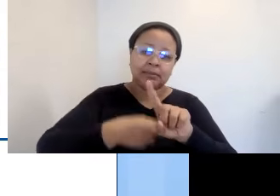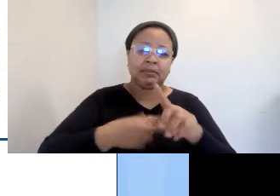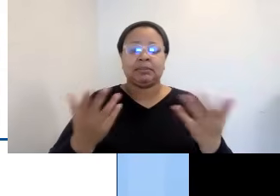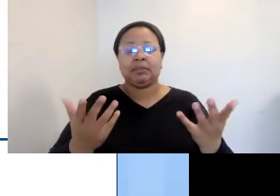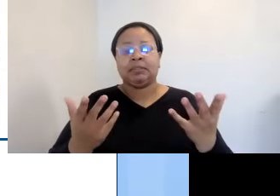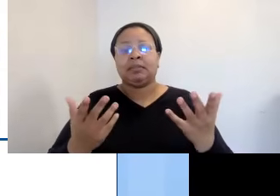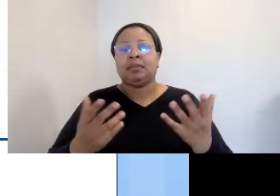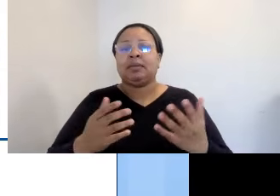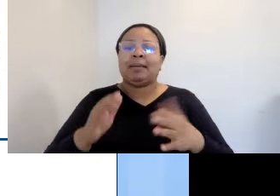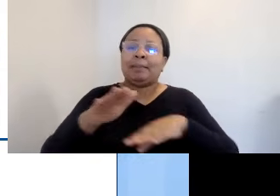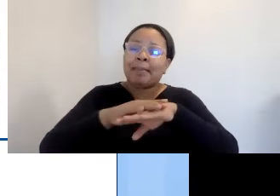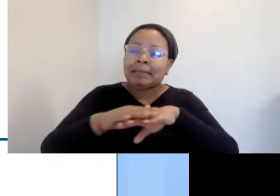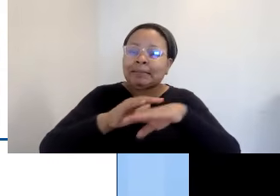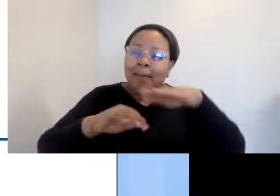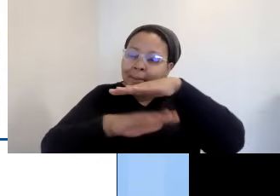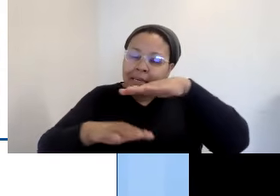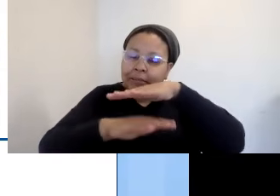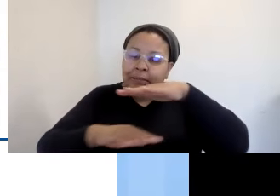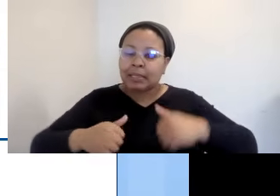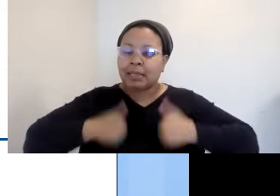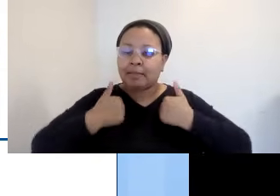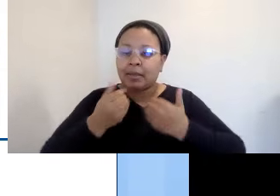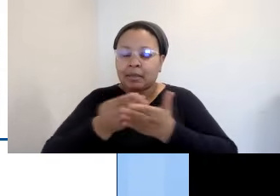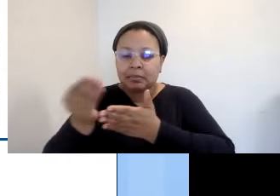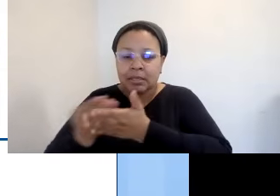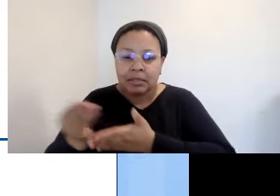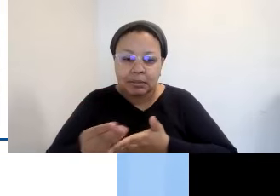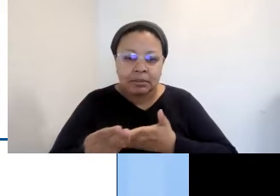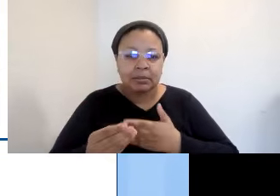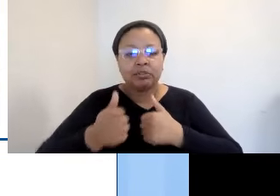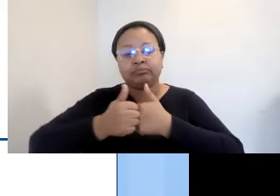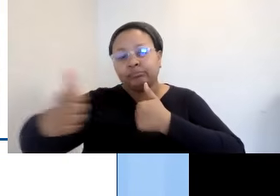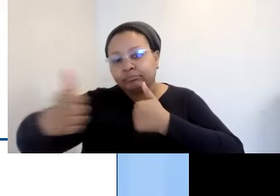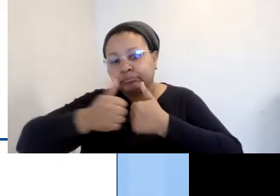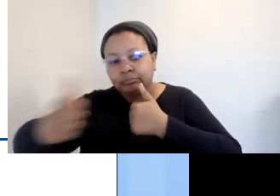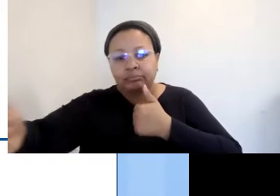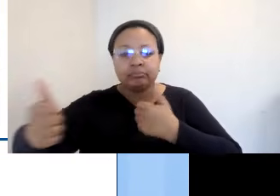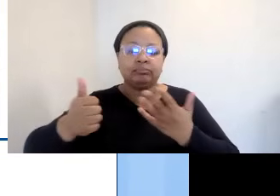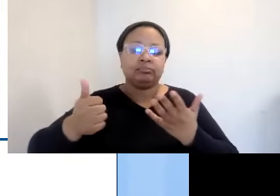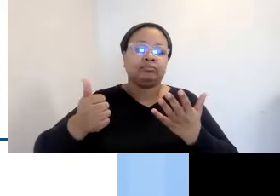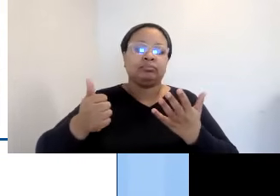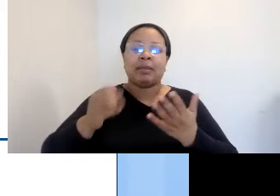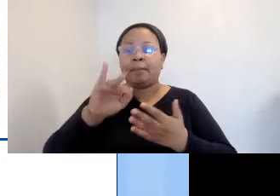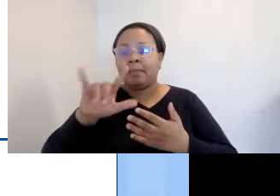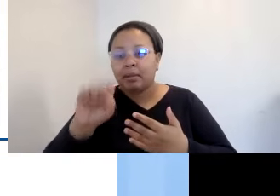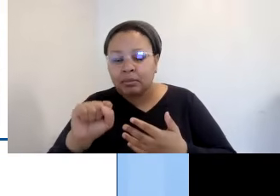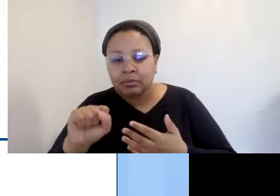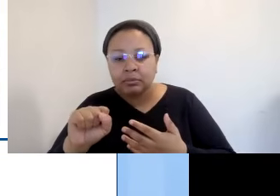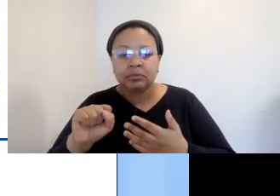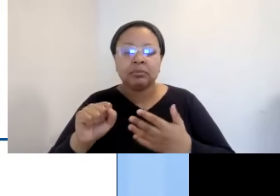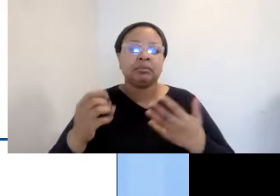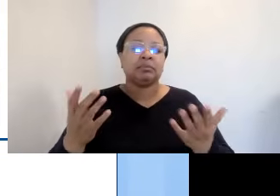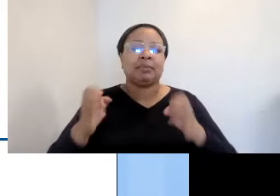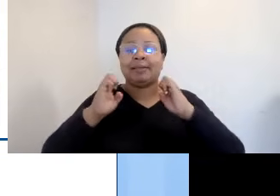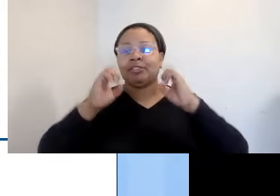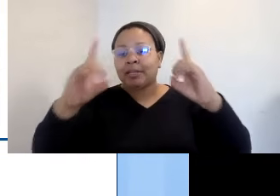legal bills, education, transportation, assistive technology, and many others. These are just some